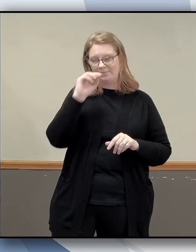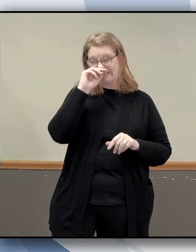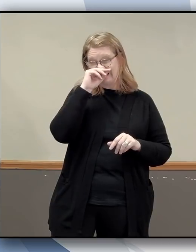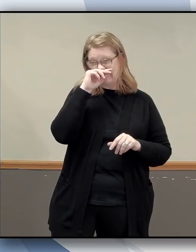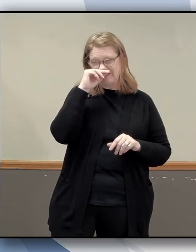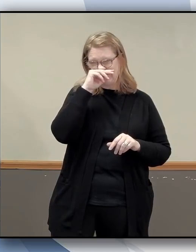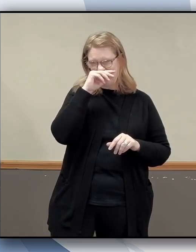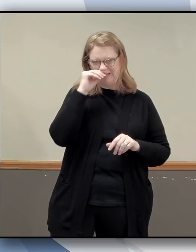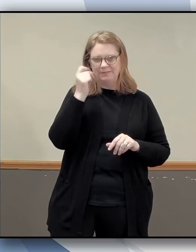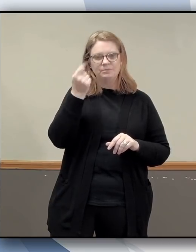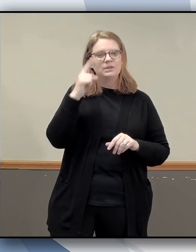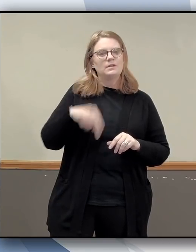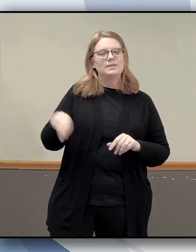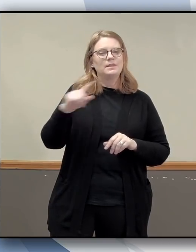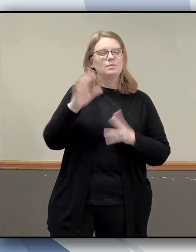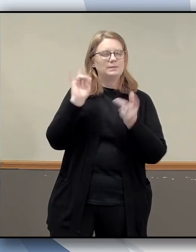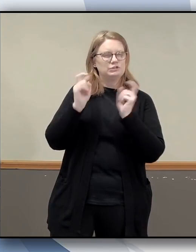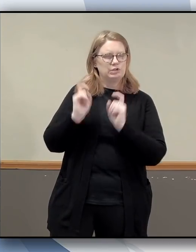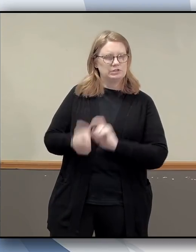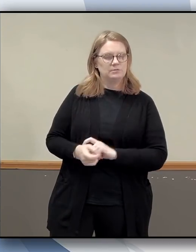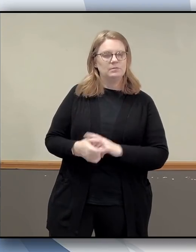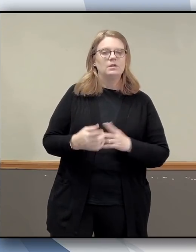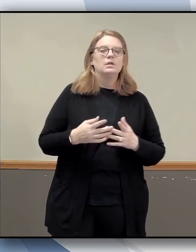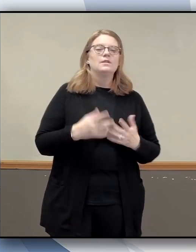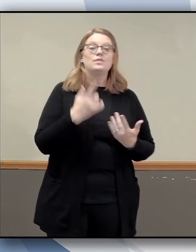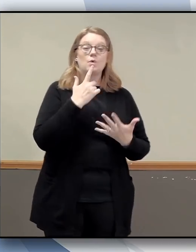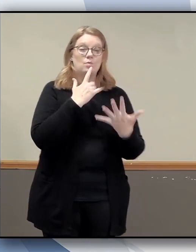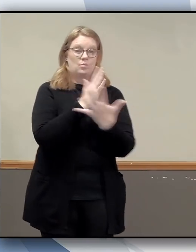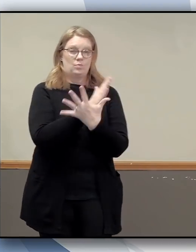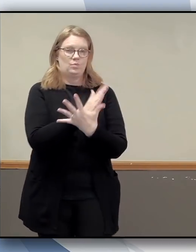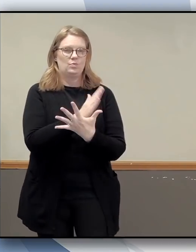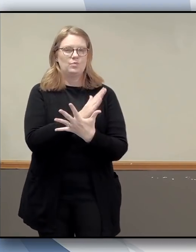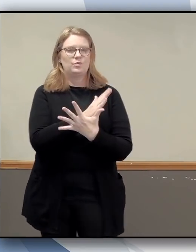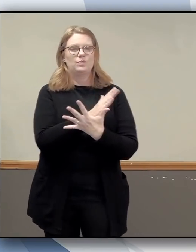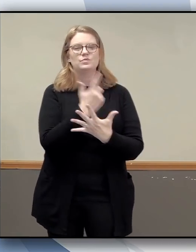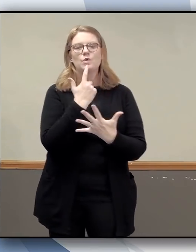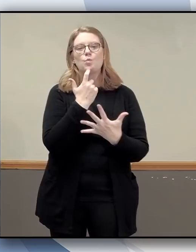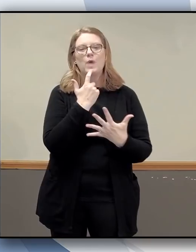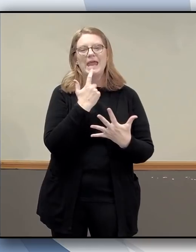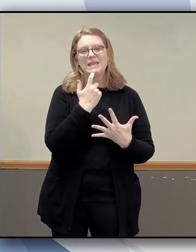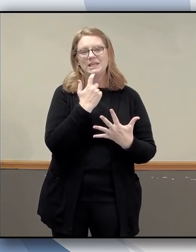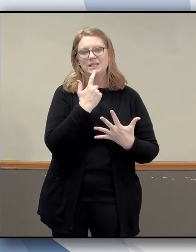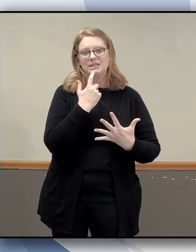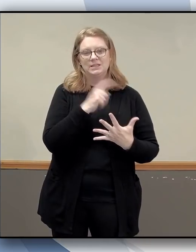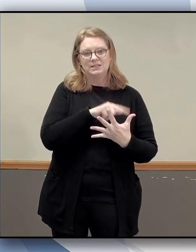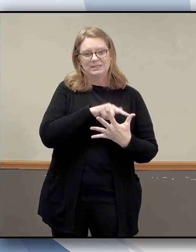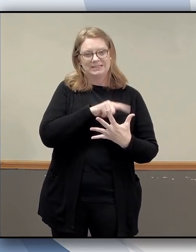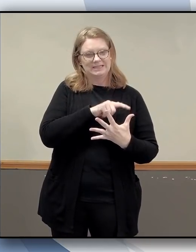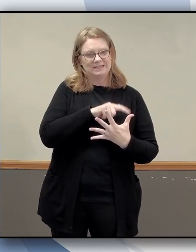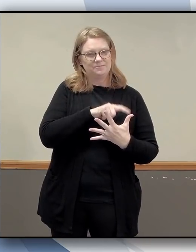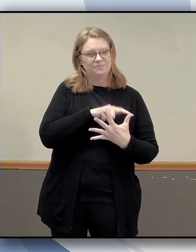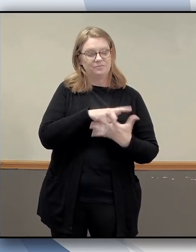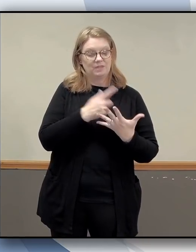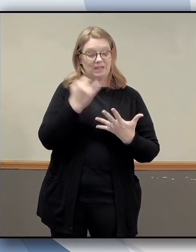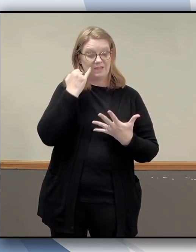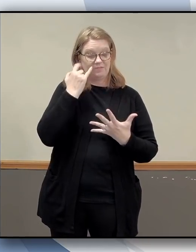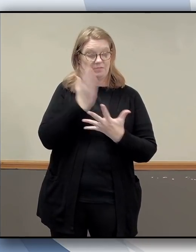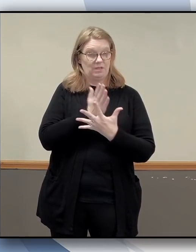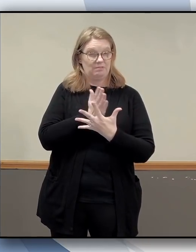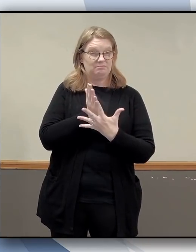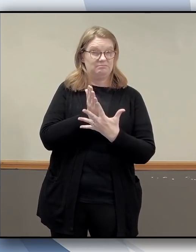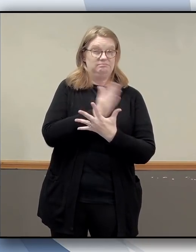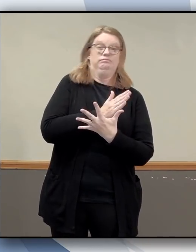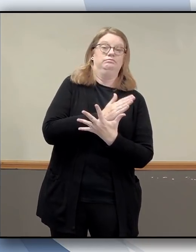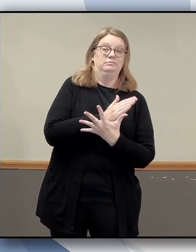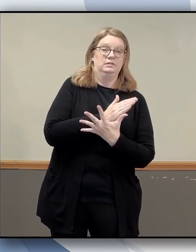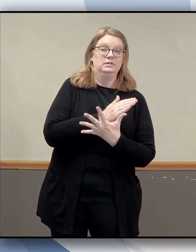some changes. The critical or red zone, the highest level. This is this area where if we get into this area, this is where we